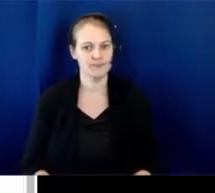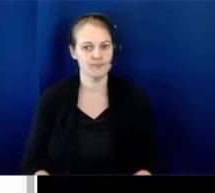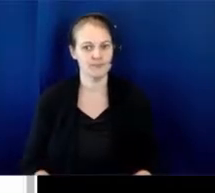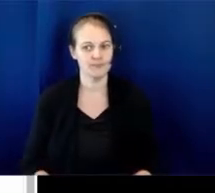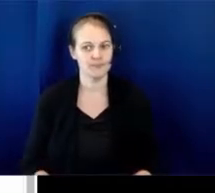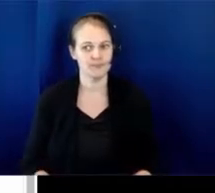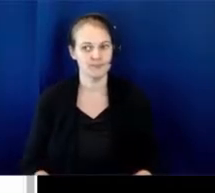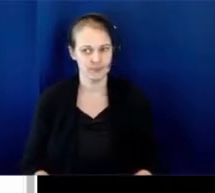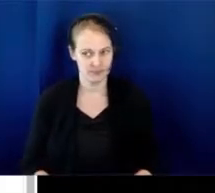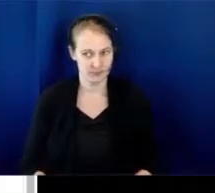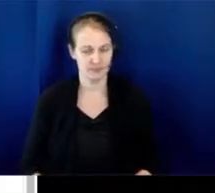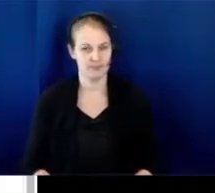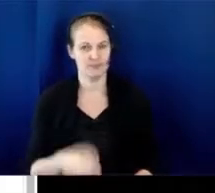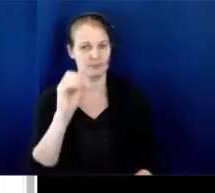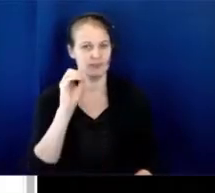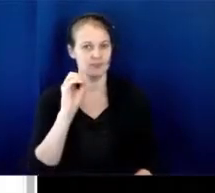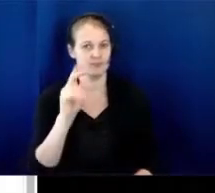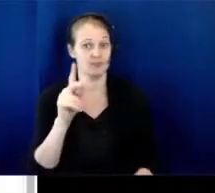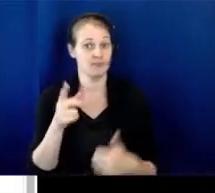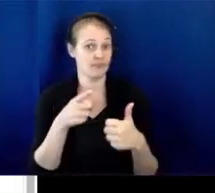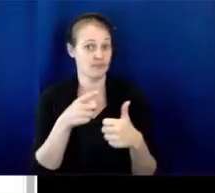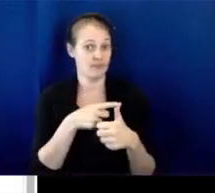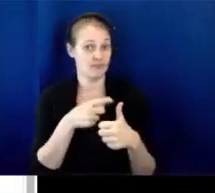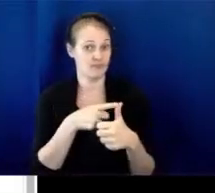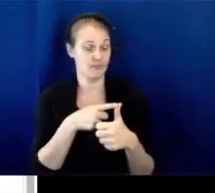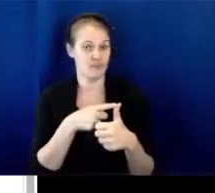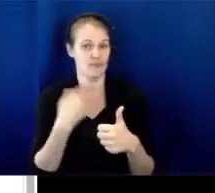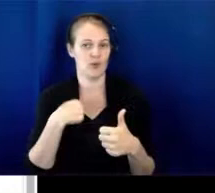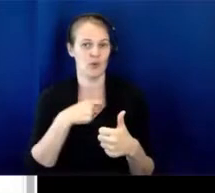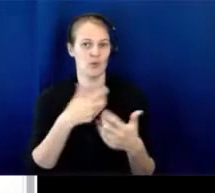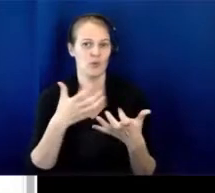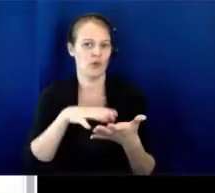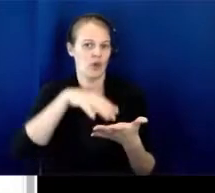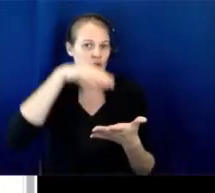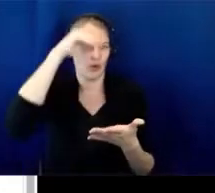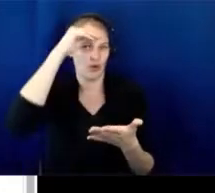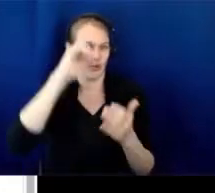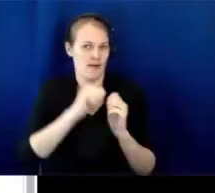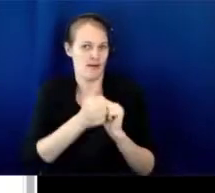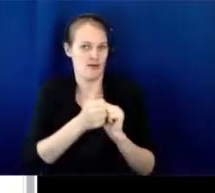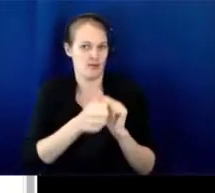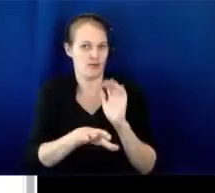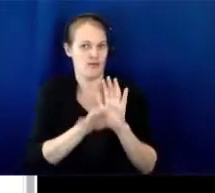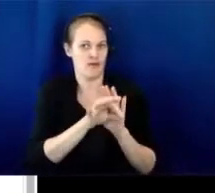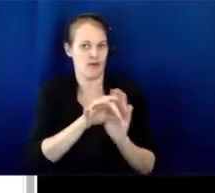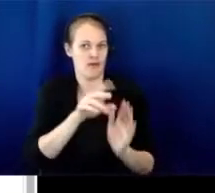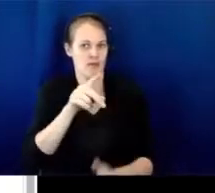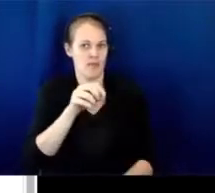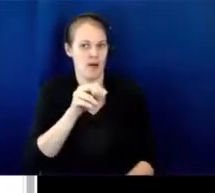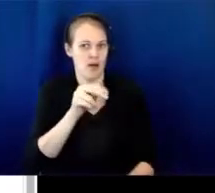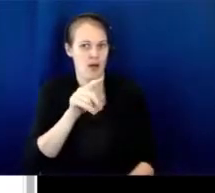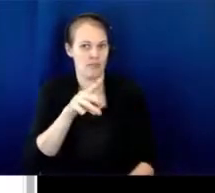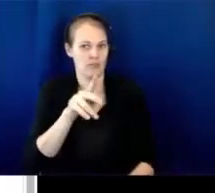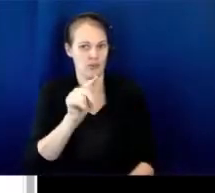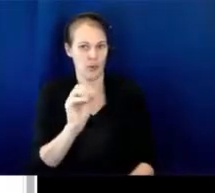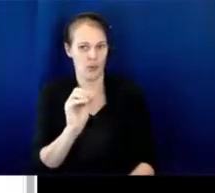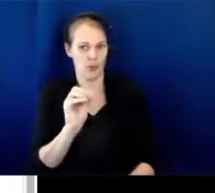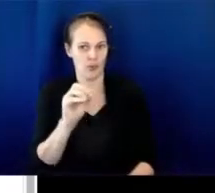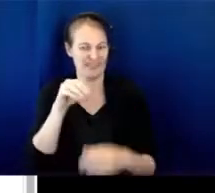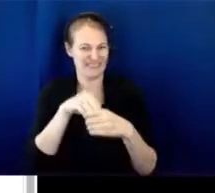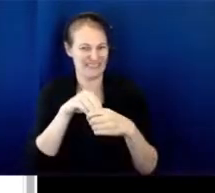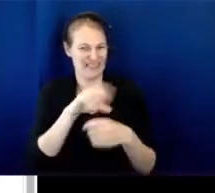Okay, so the very first thing that we want to do is learn how to find Panopto inside of